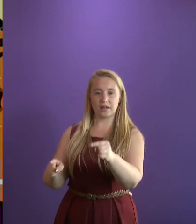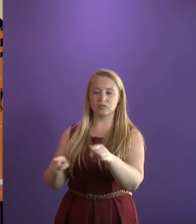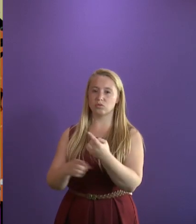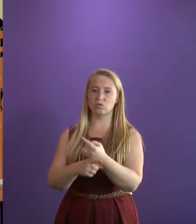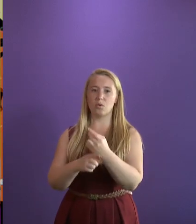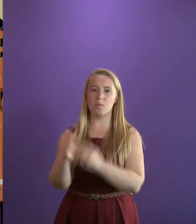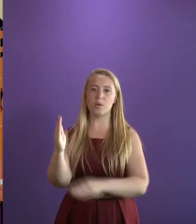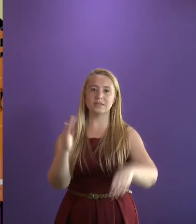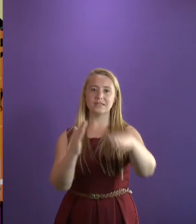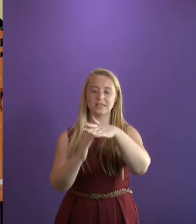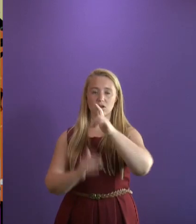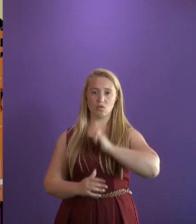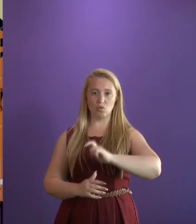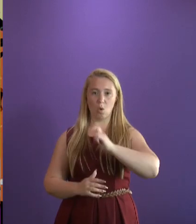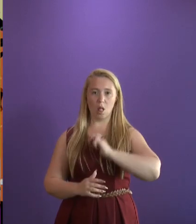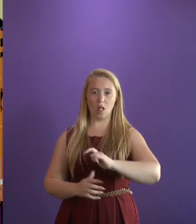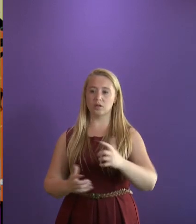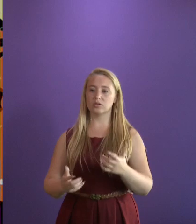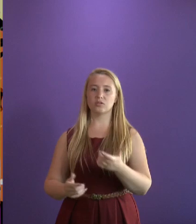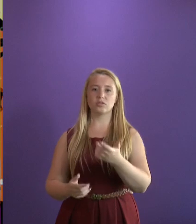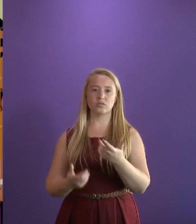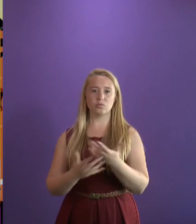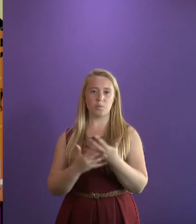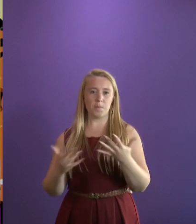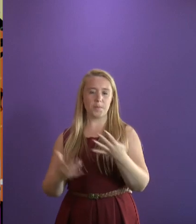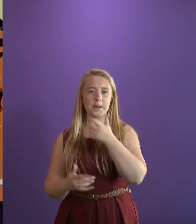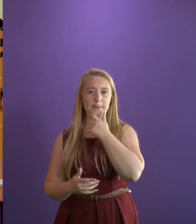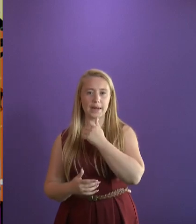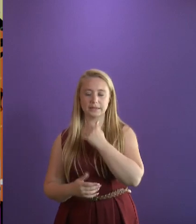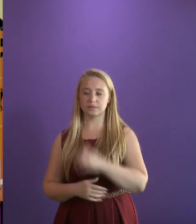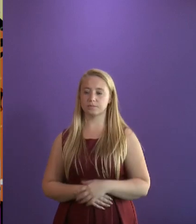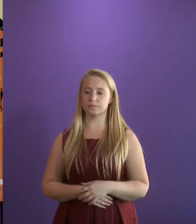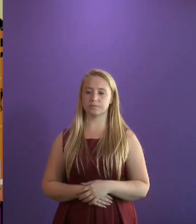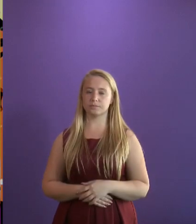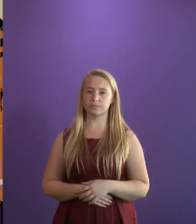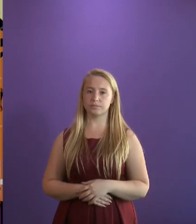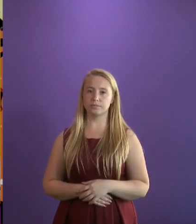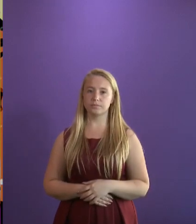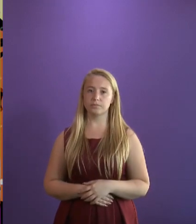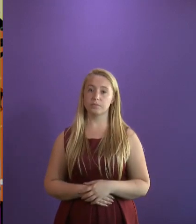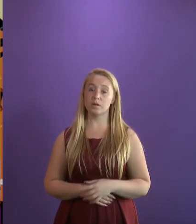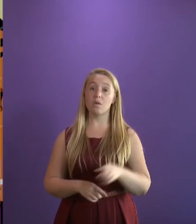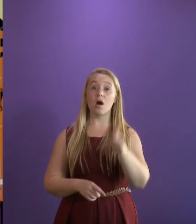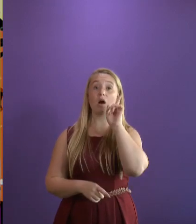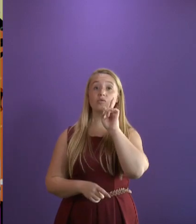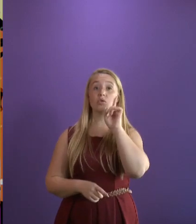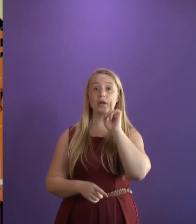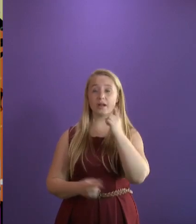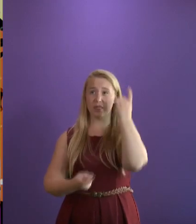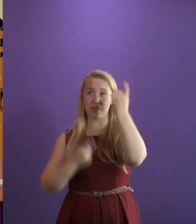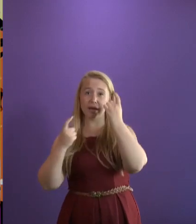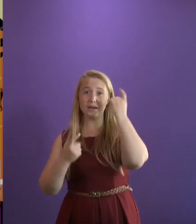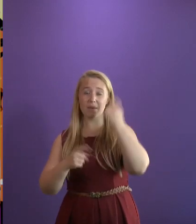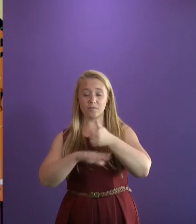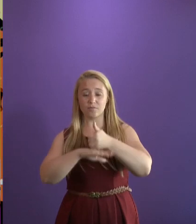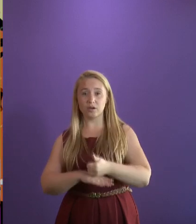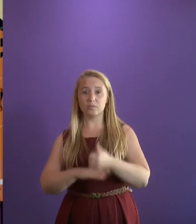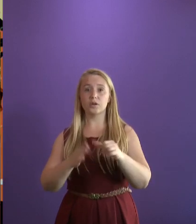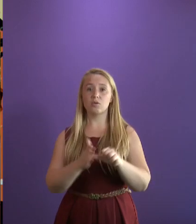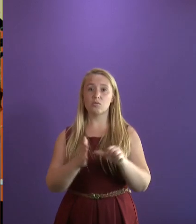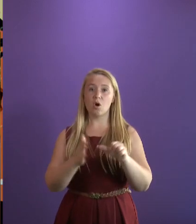are distributed. The more of us there are bringing such fundamental issues to the fore, the more we will be